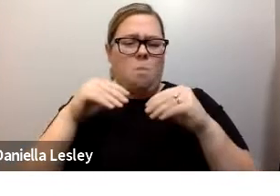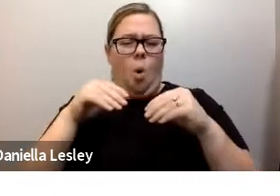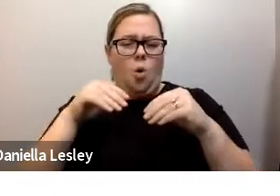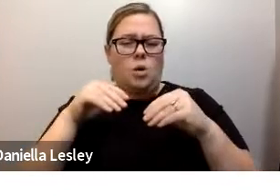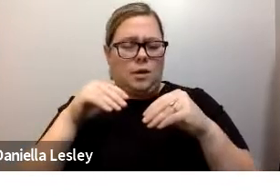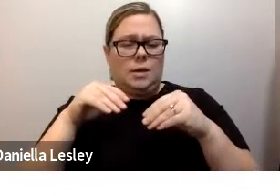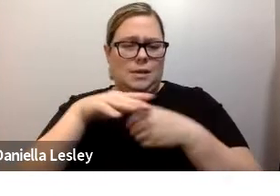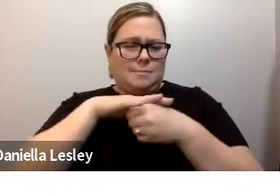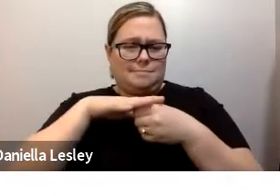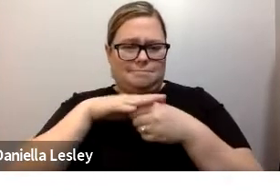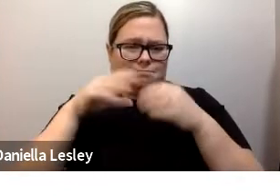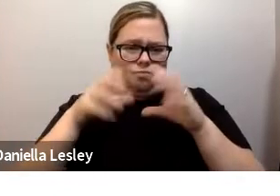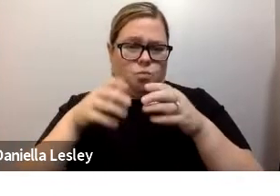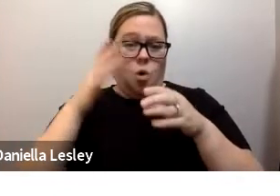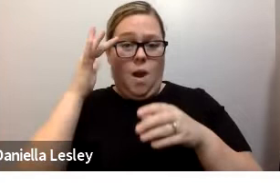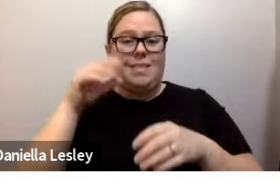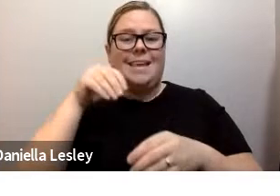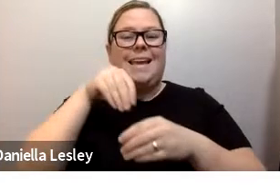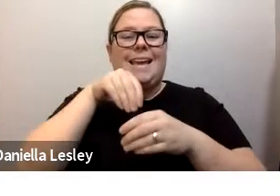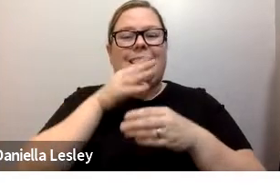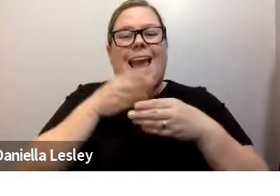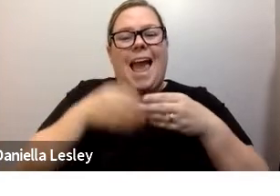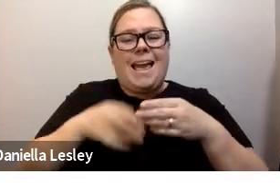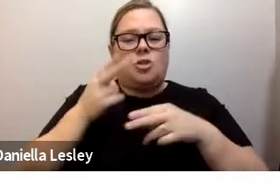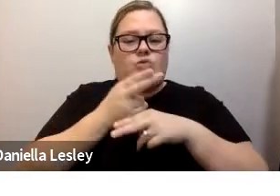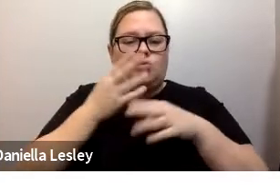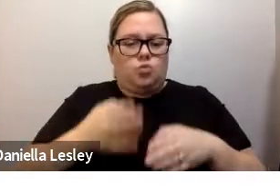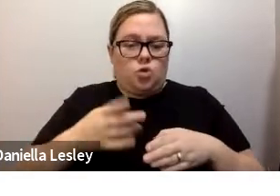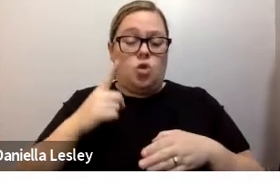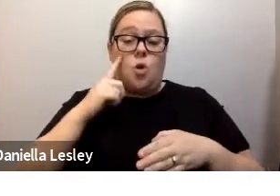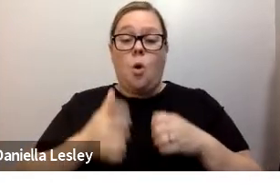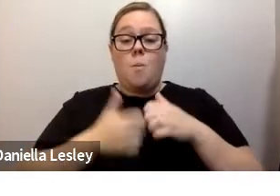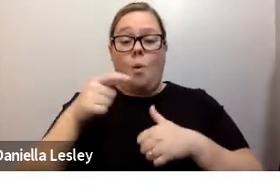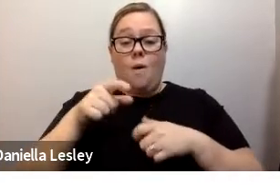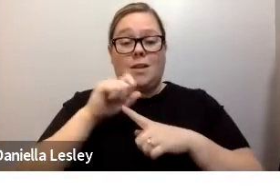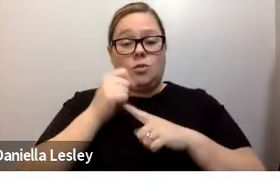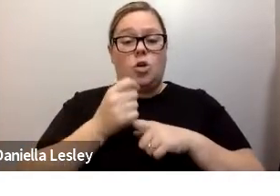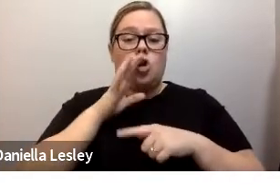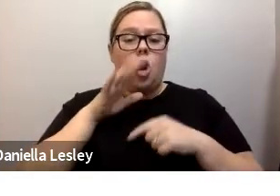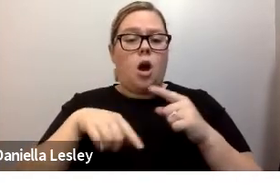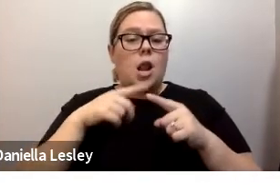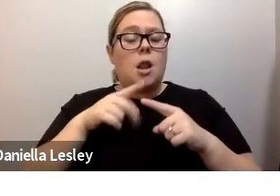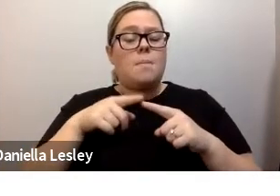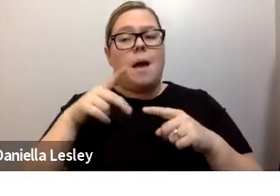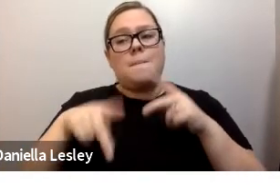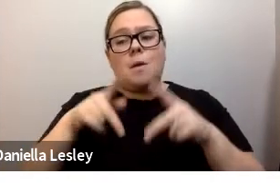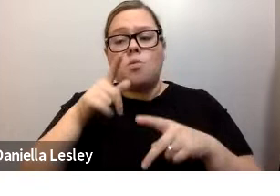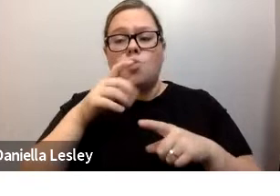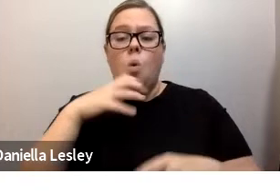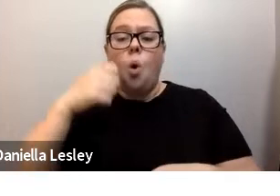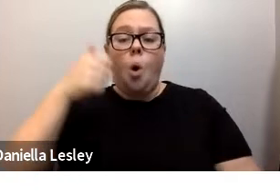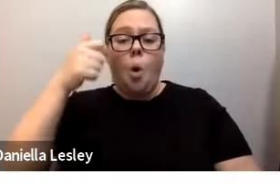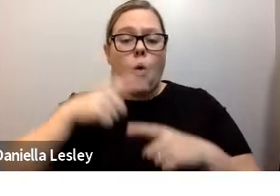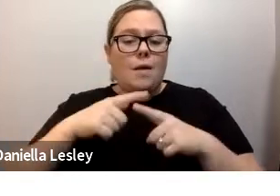here was the end user, right? So in a lot of these cases, you're talking about people who are older than 50